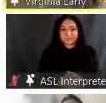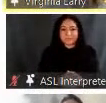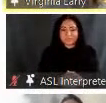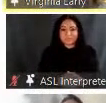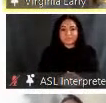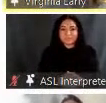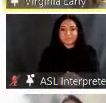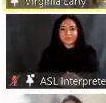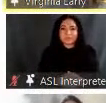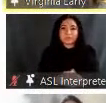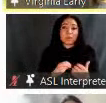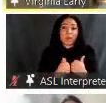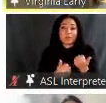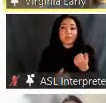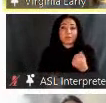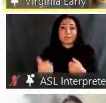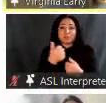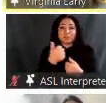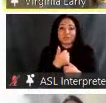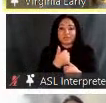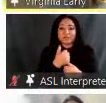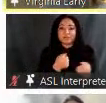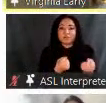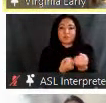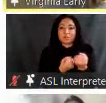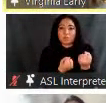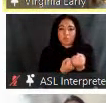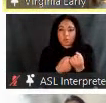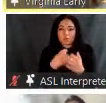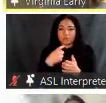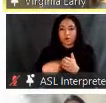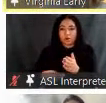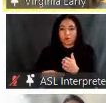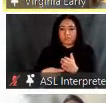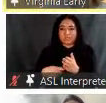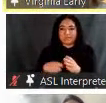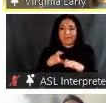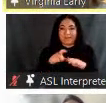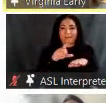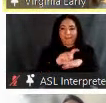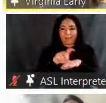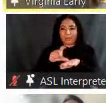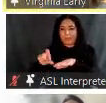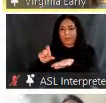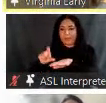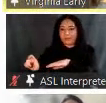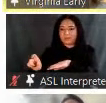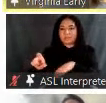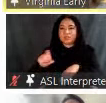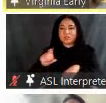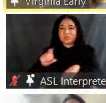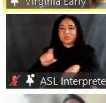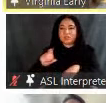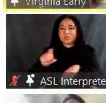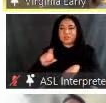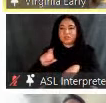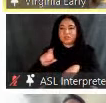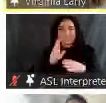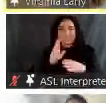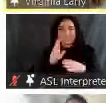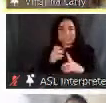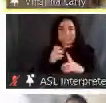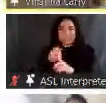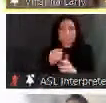are the administrative and support costs are allocated? That directly impacts the provider's